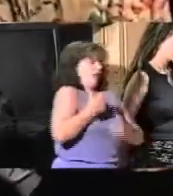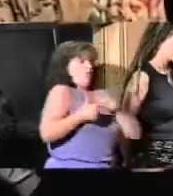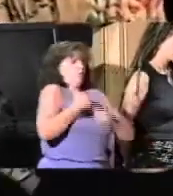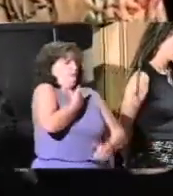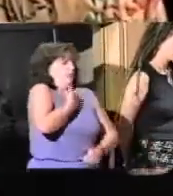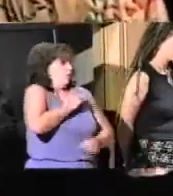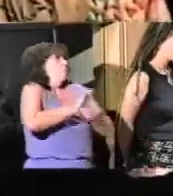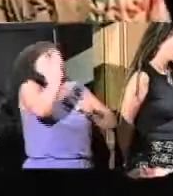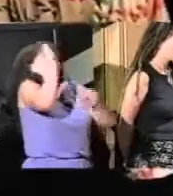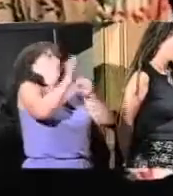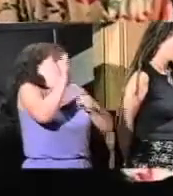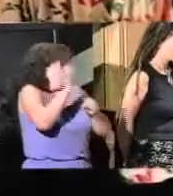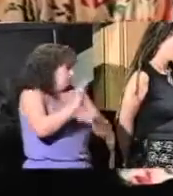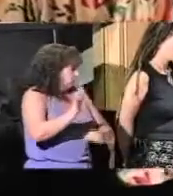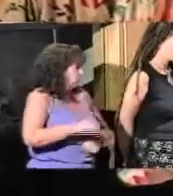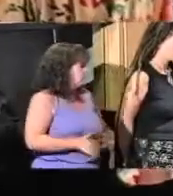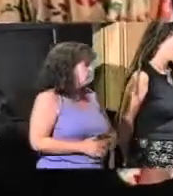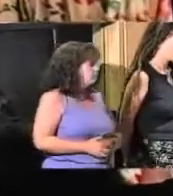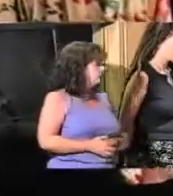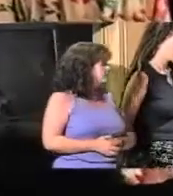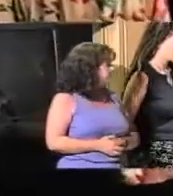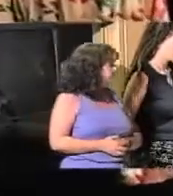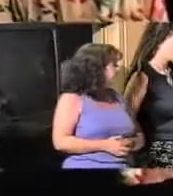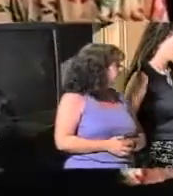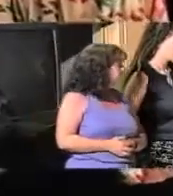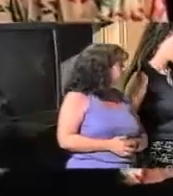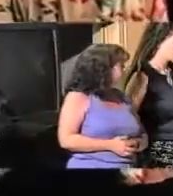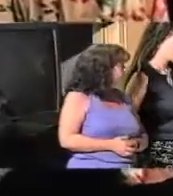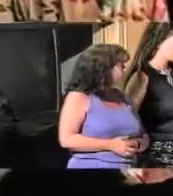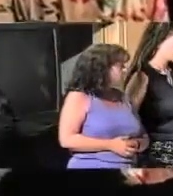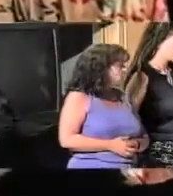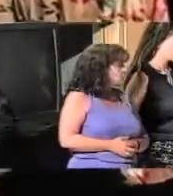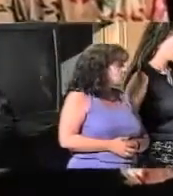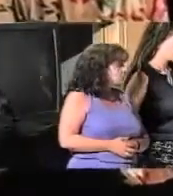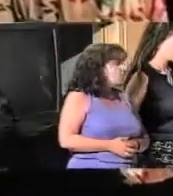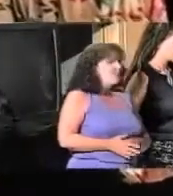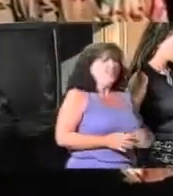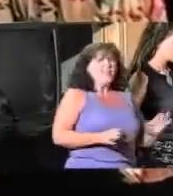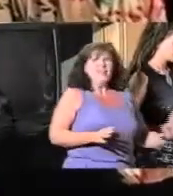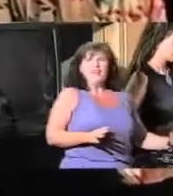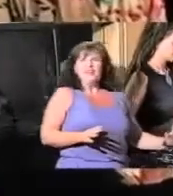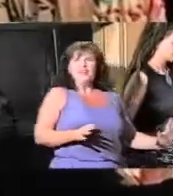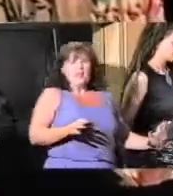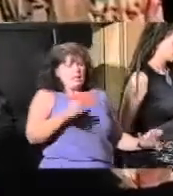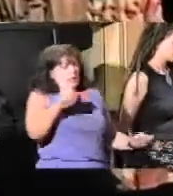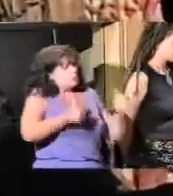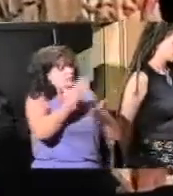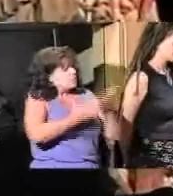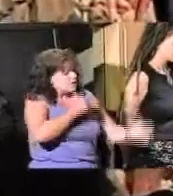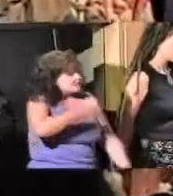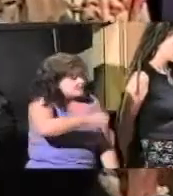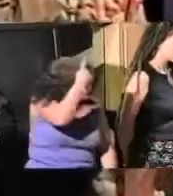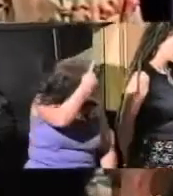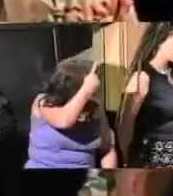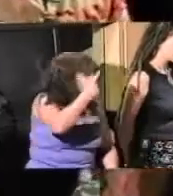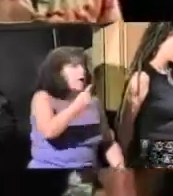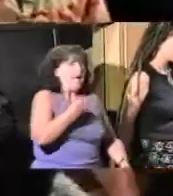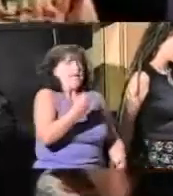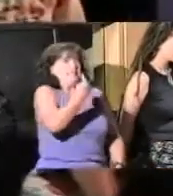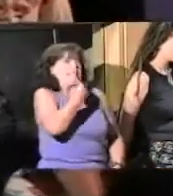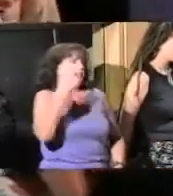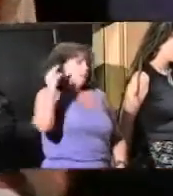right. I just wanted you to think about it. What is it that you didn't understand? I said